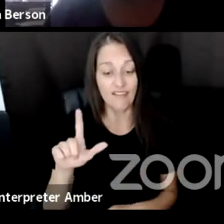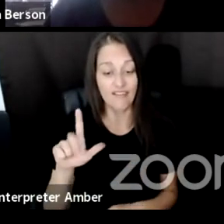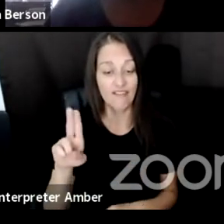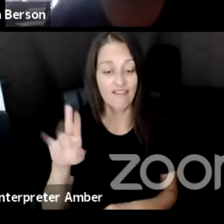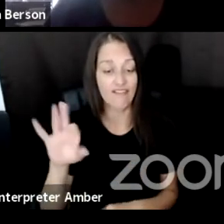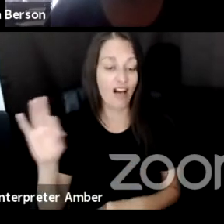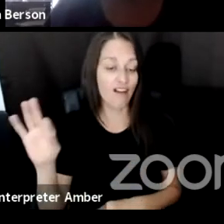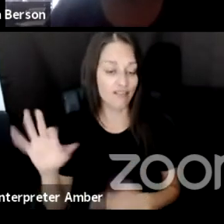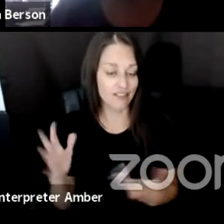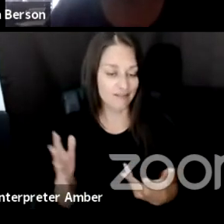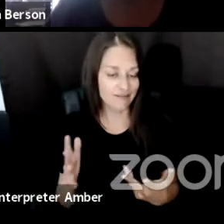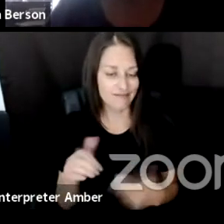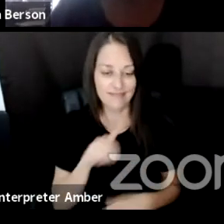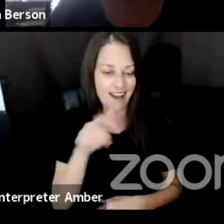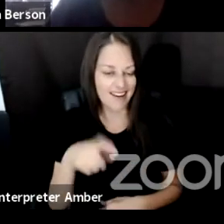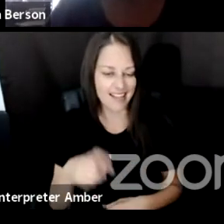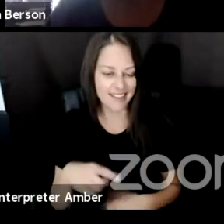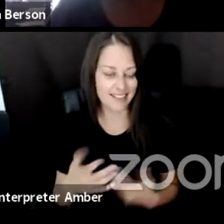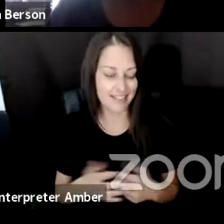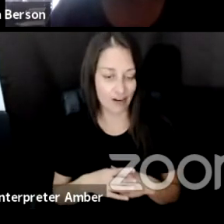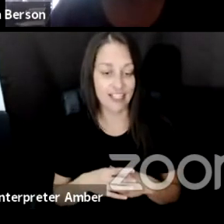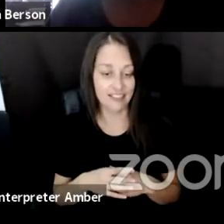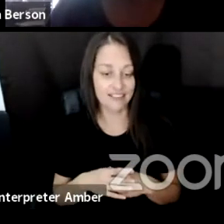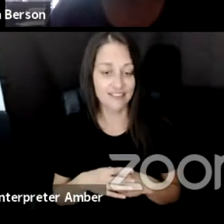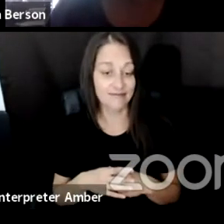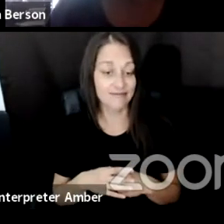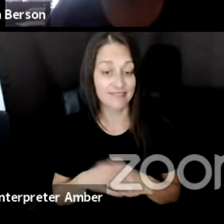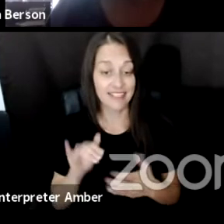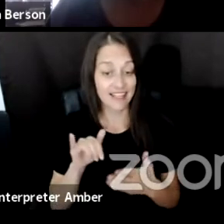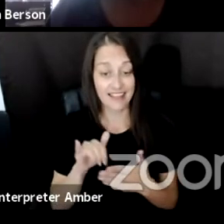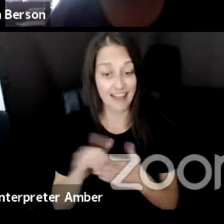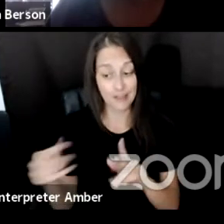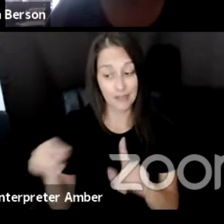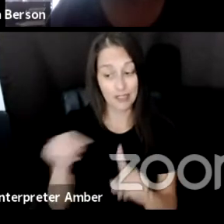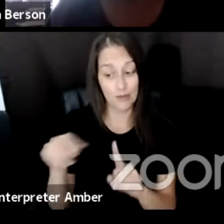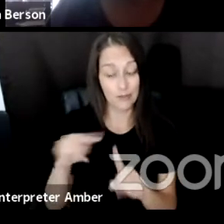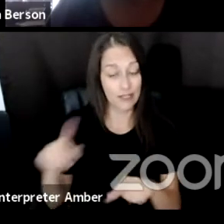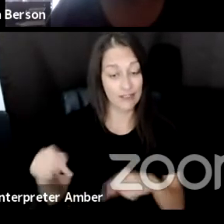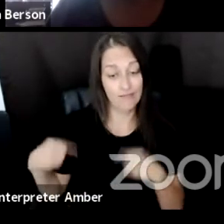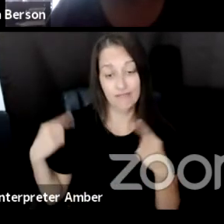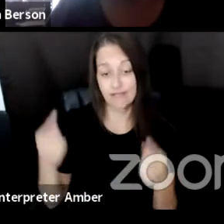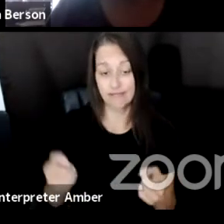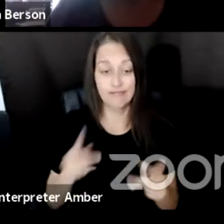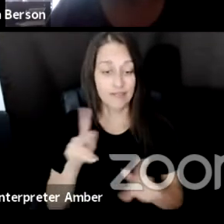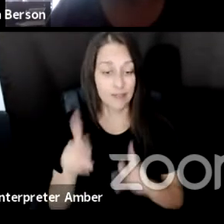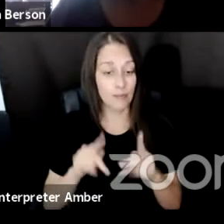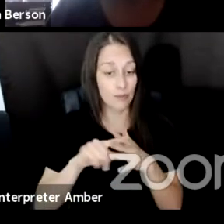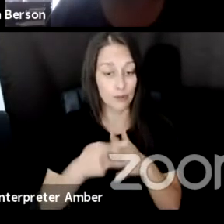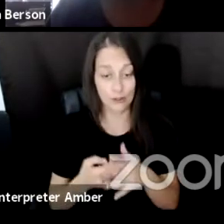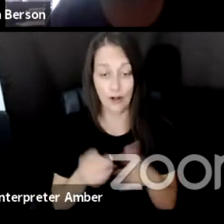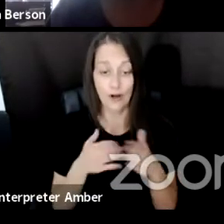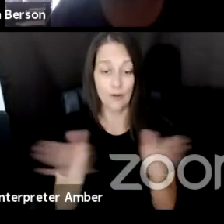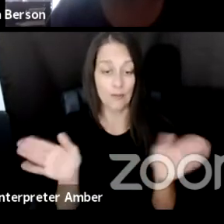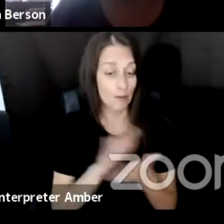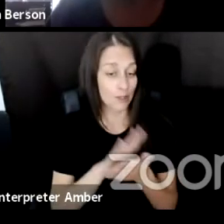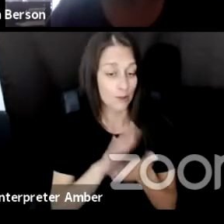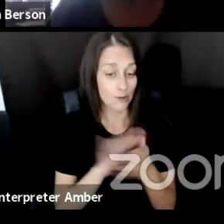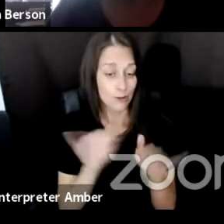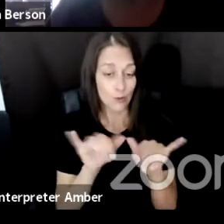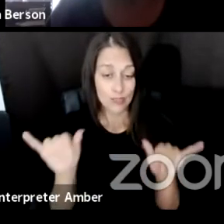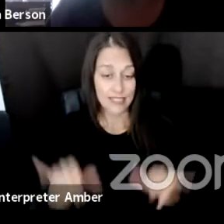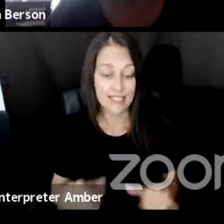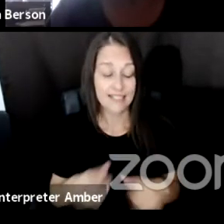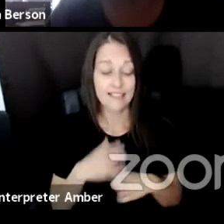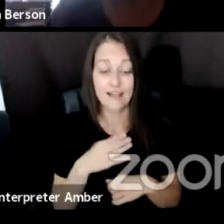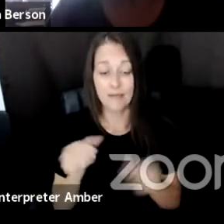It's viewed that way from the time people enter the public education system until, you know, it goes